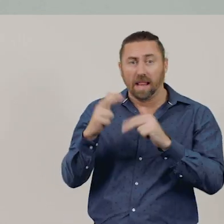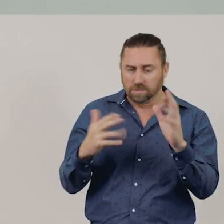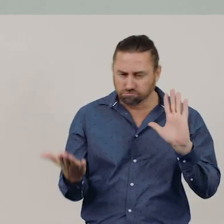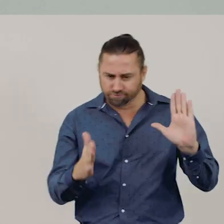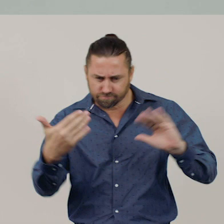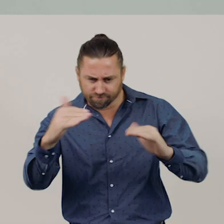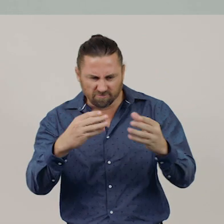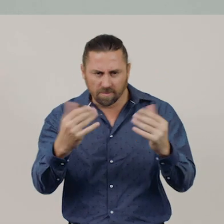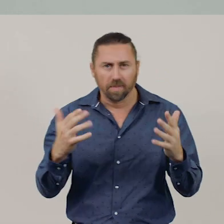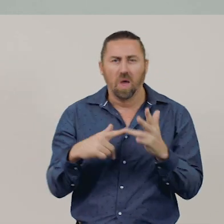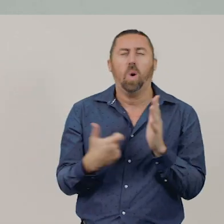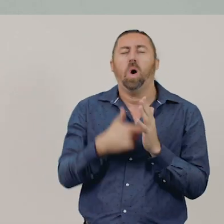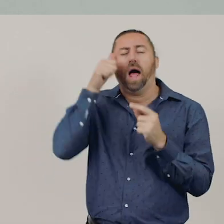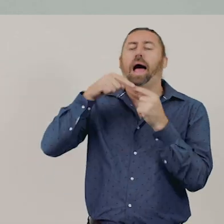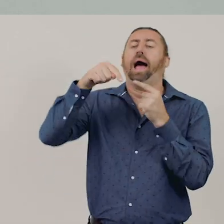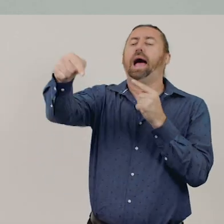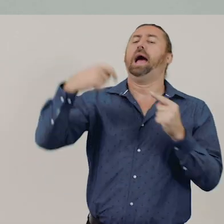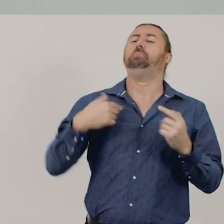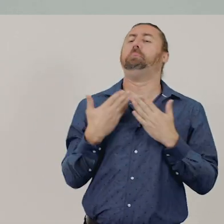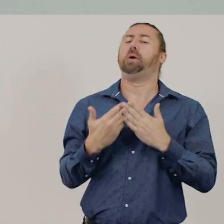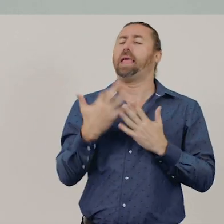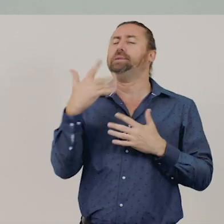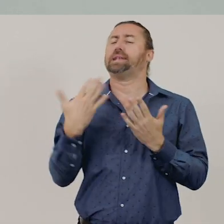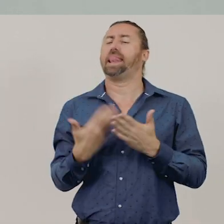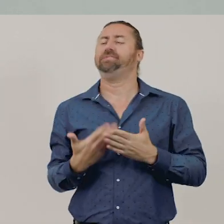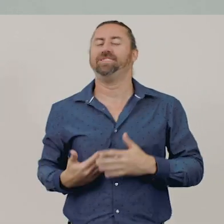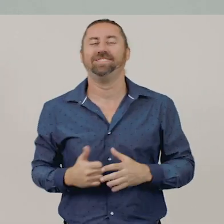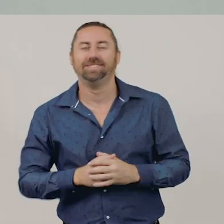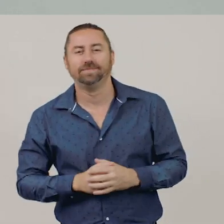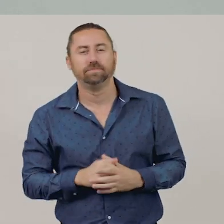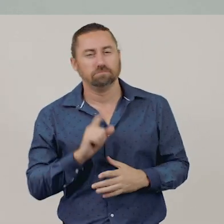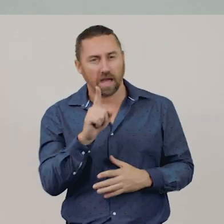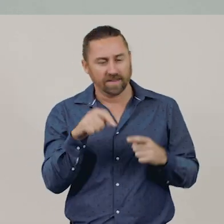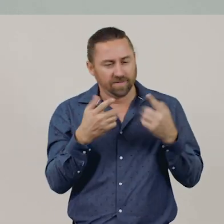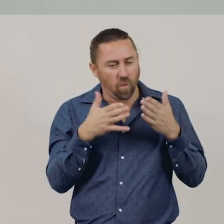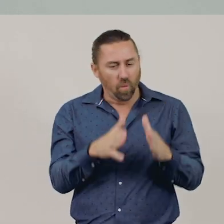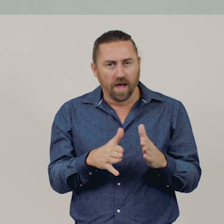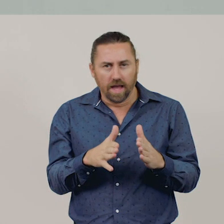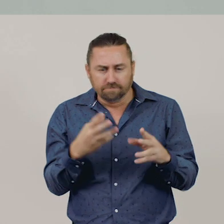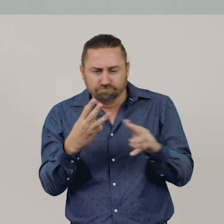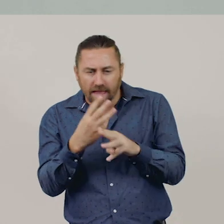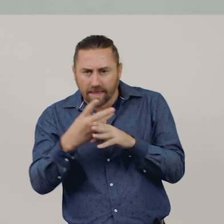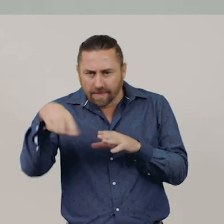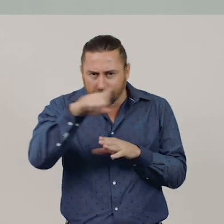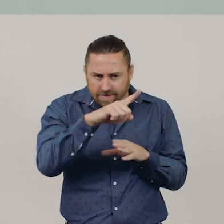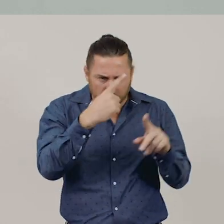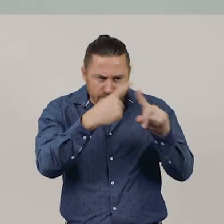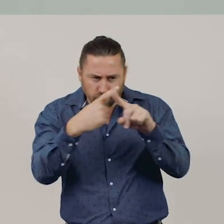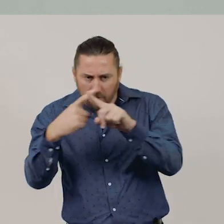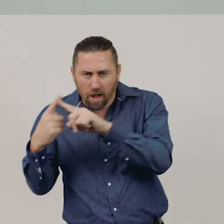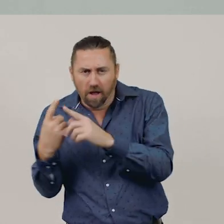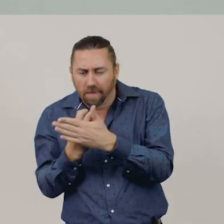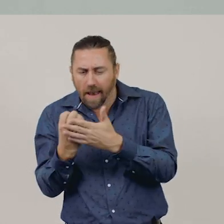something, or working out how many days until our birthday. However, there are different ways that mathematicians can multiply